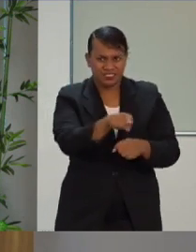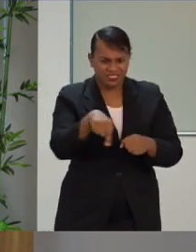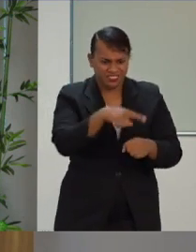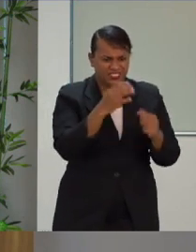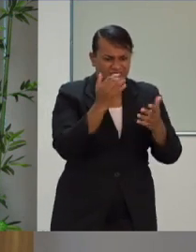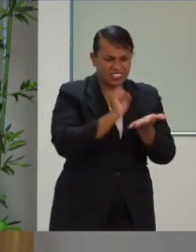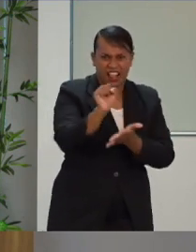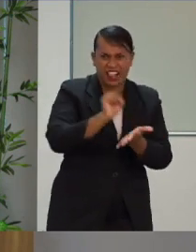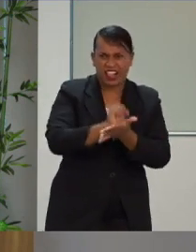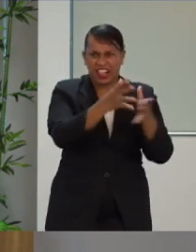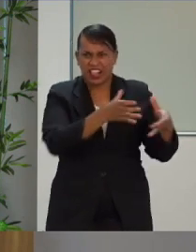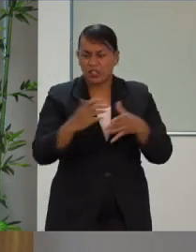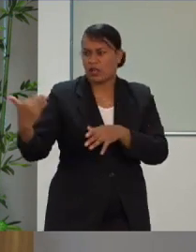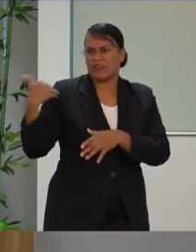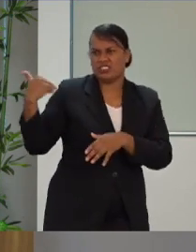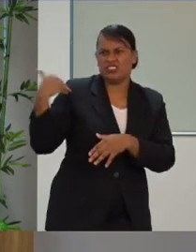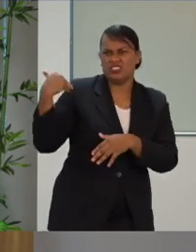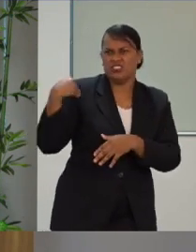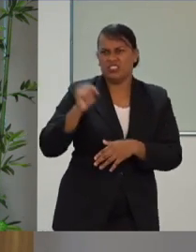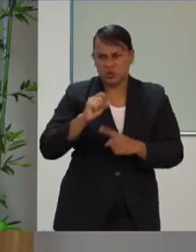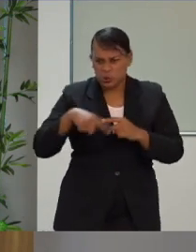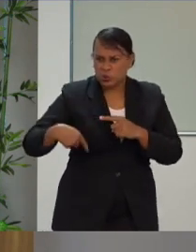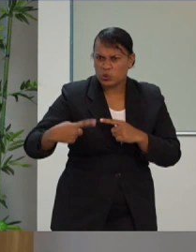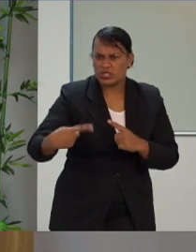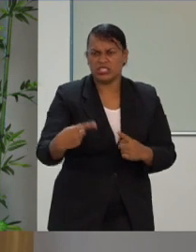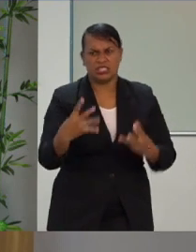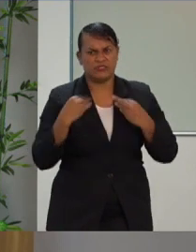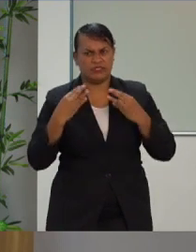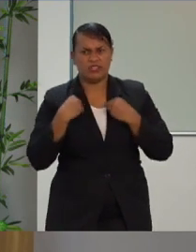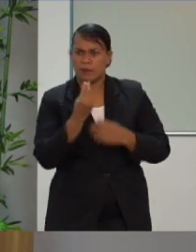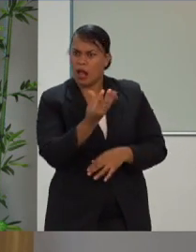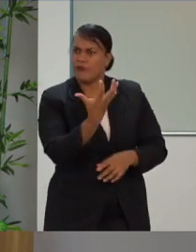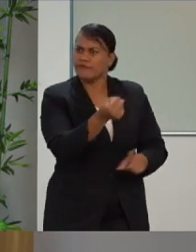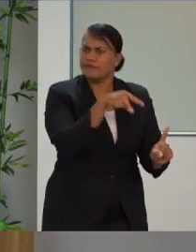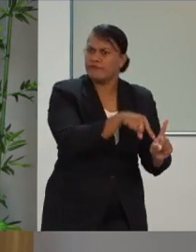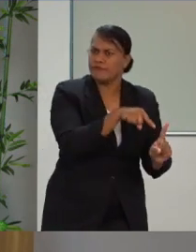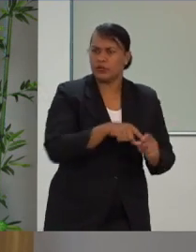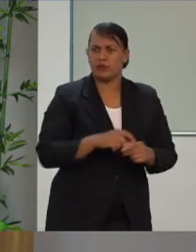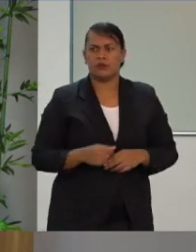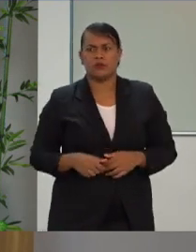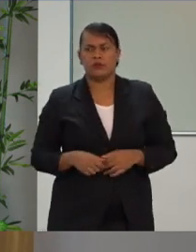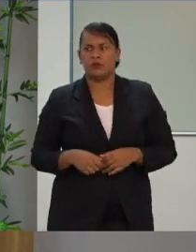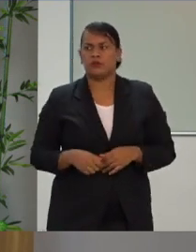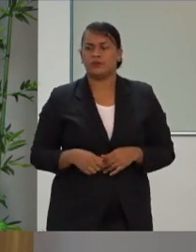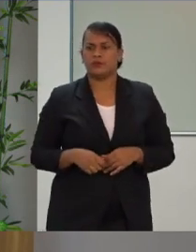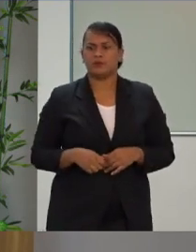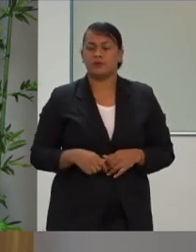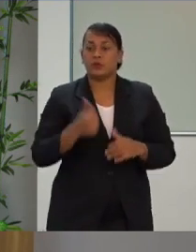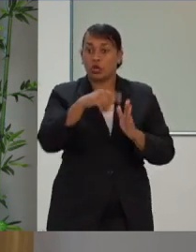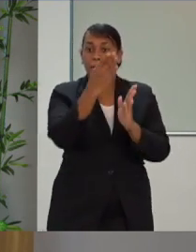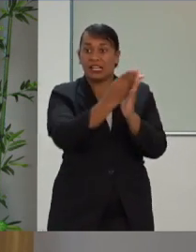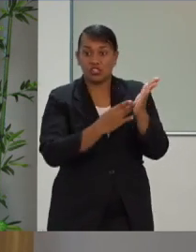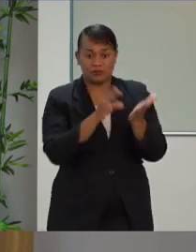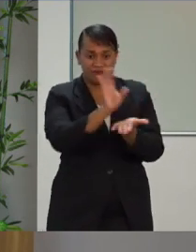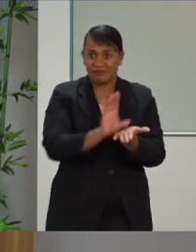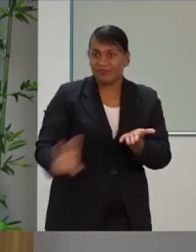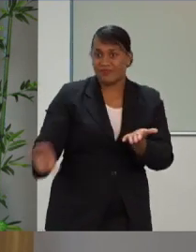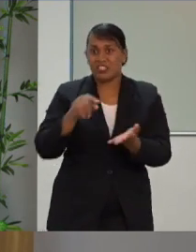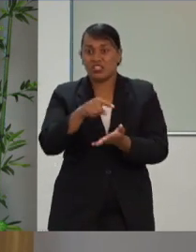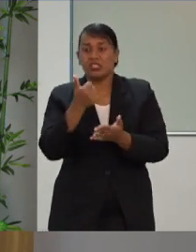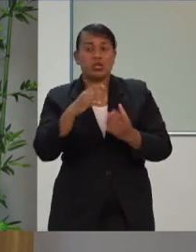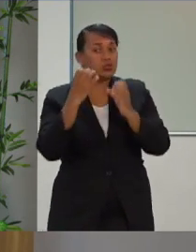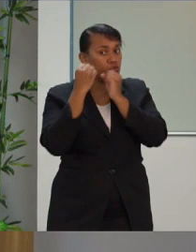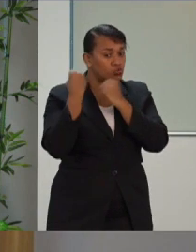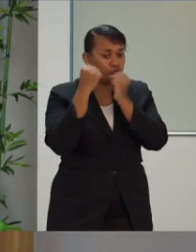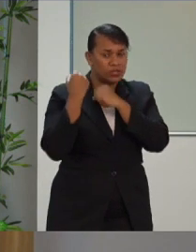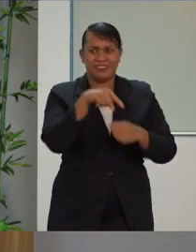not affected at all because they're getting the $85 a ton. As you know, there's been a budgetary allocation made for that. So in terms of the income revenue, they are